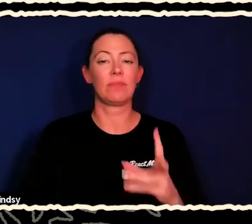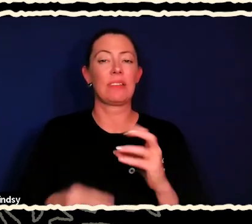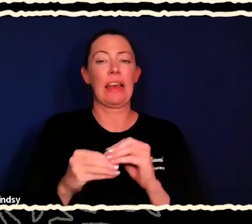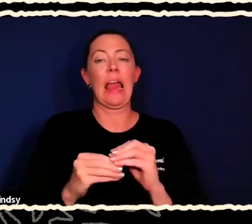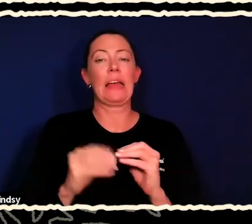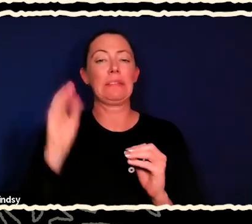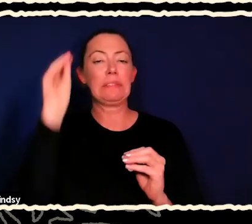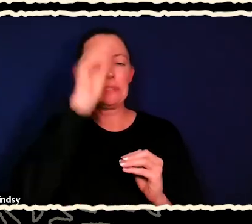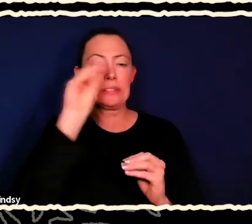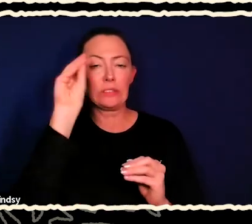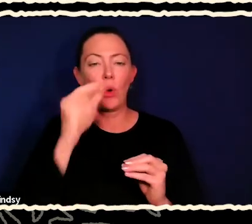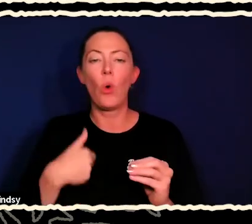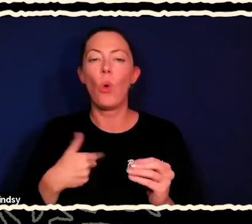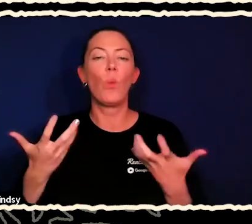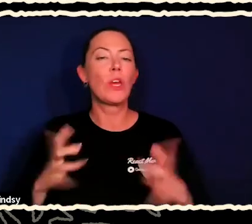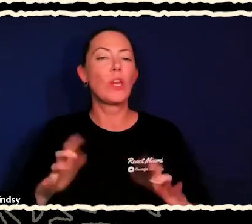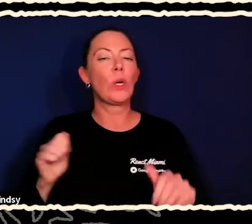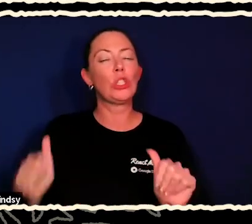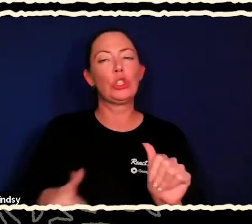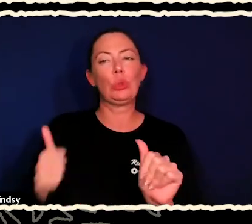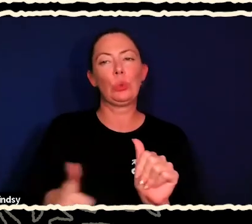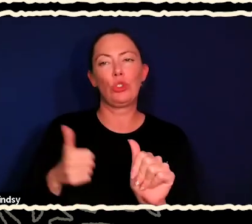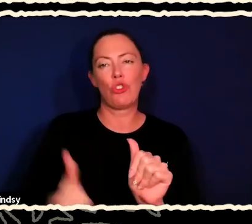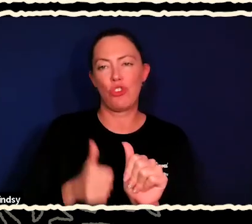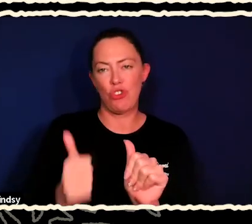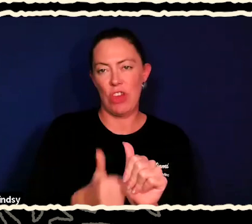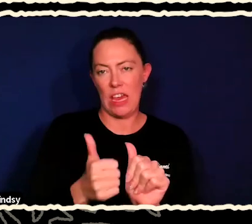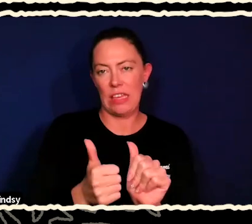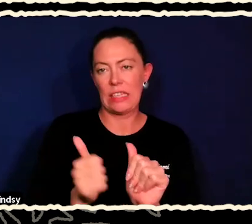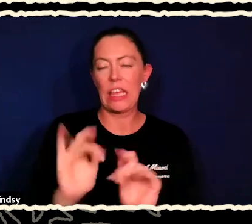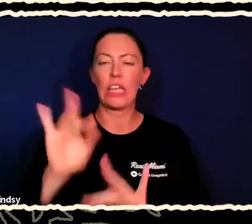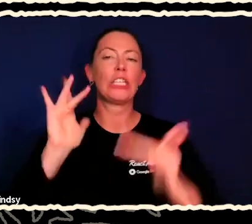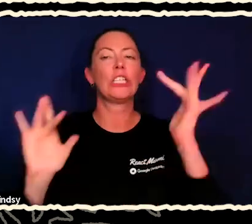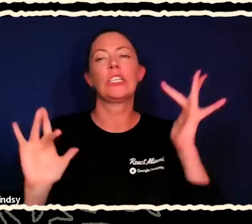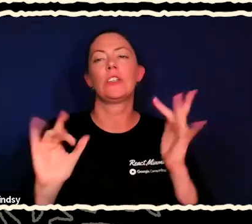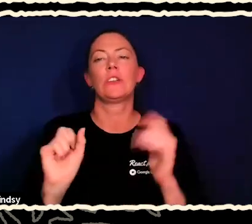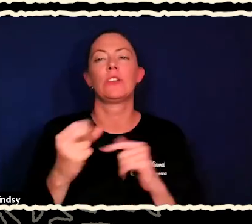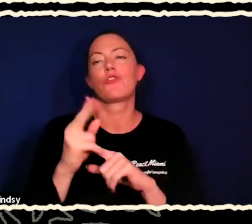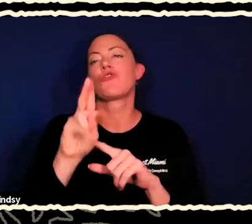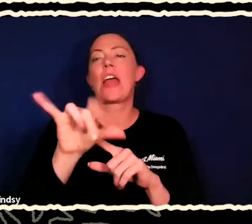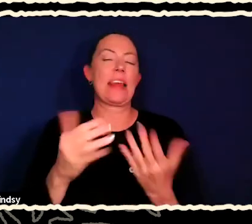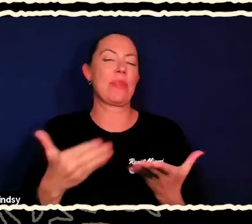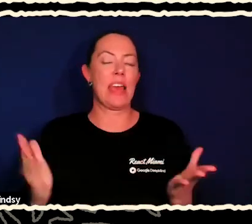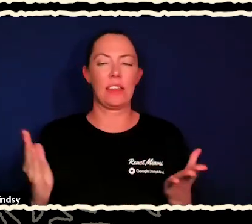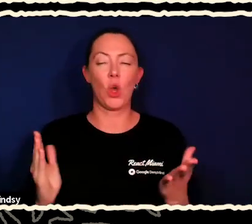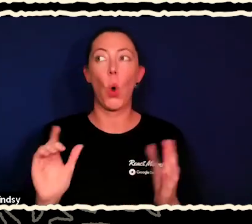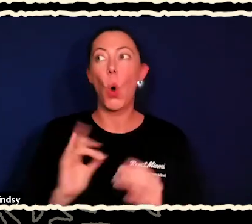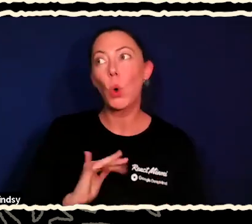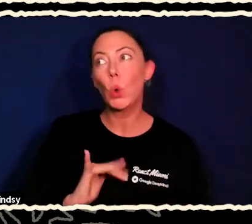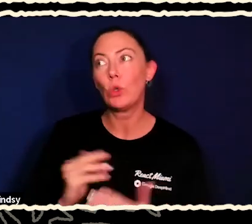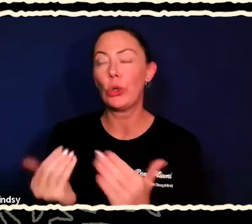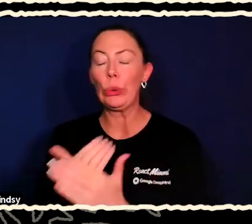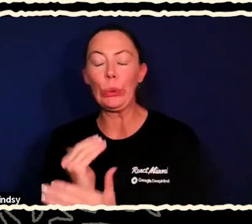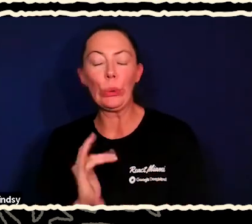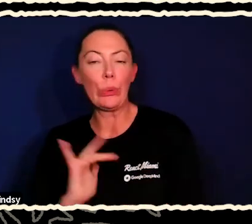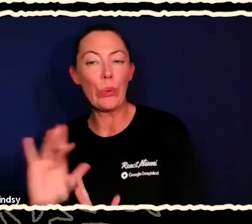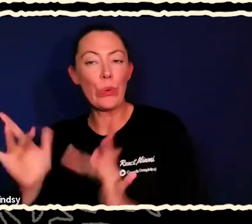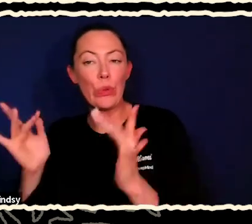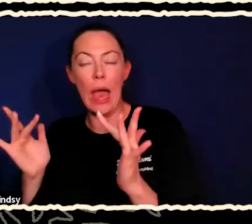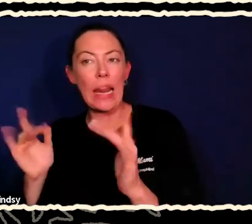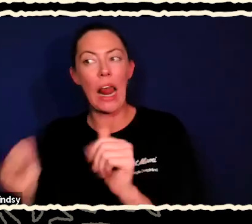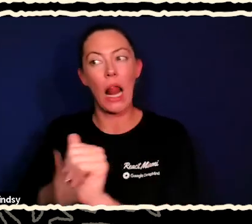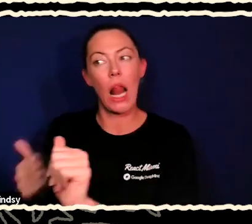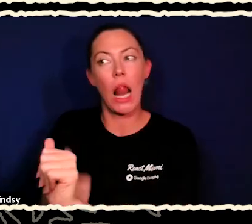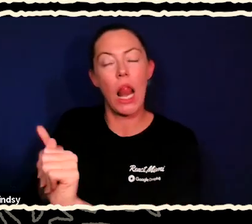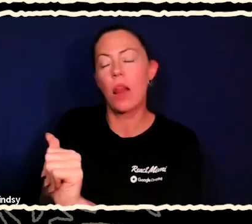Chinese things. That's a lie, we do. But we try not to, very hard. Instead, we do